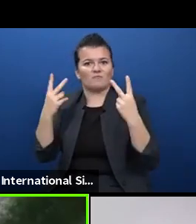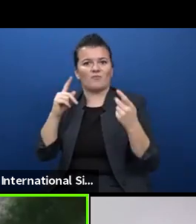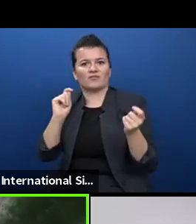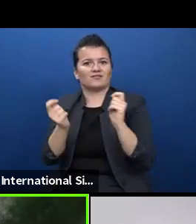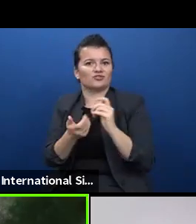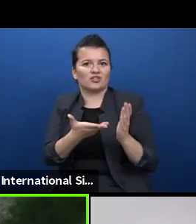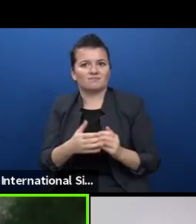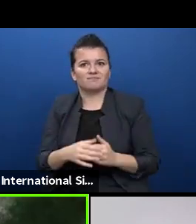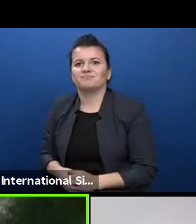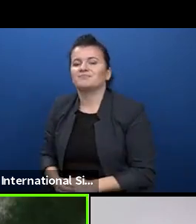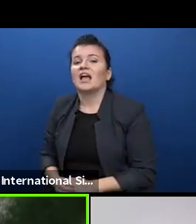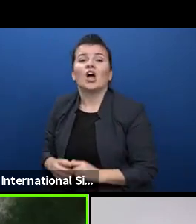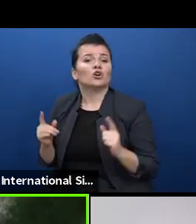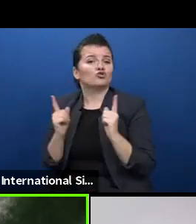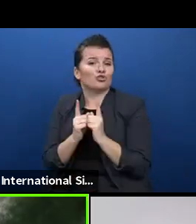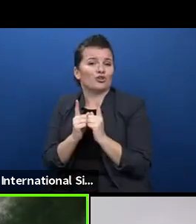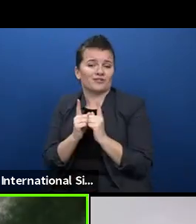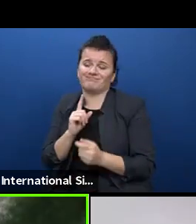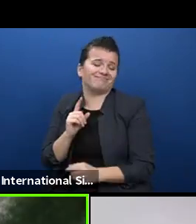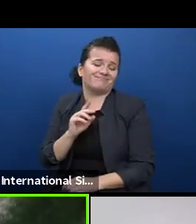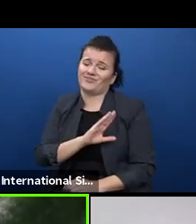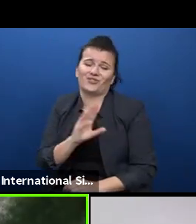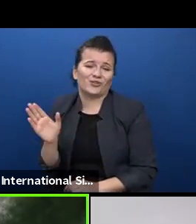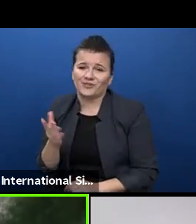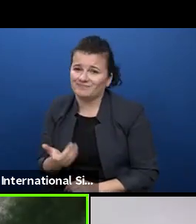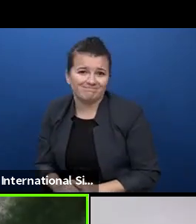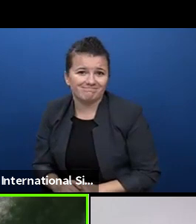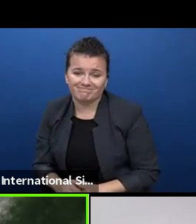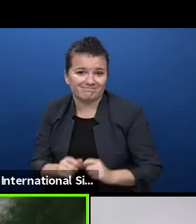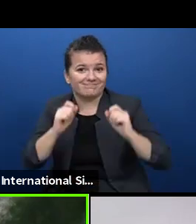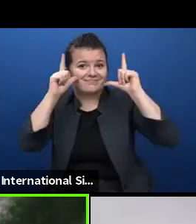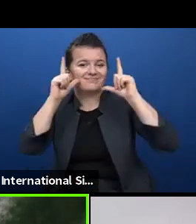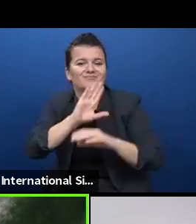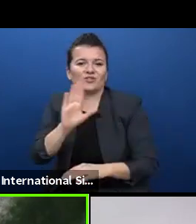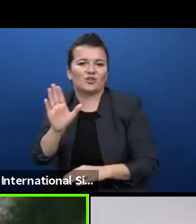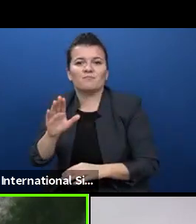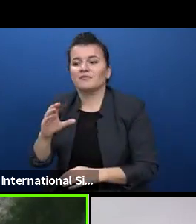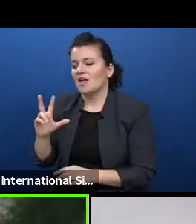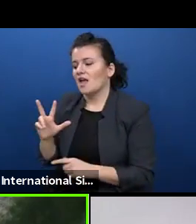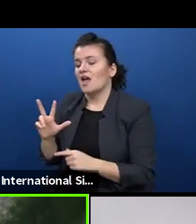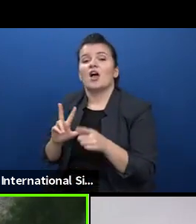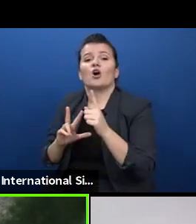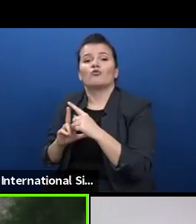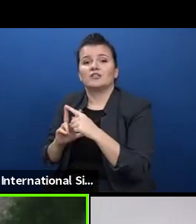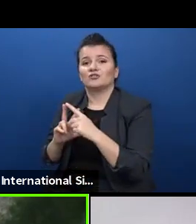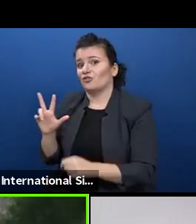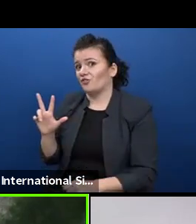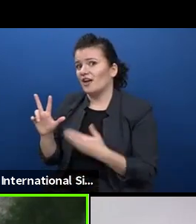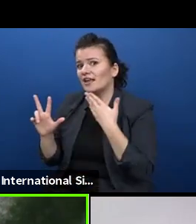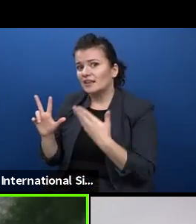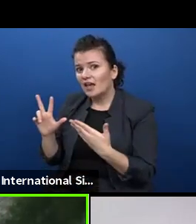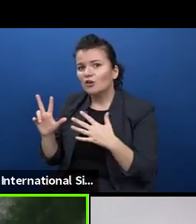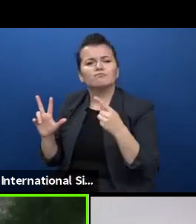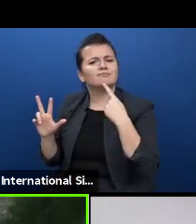to is definitely no. And Christoph, I really appreciate what you said about this need to act simultaneously.